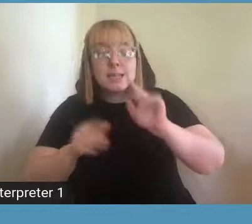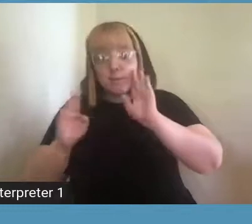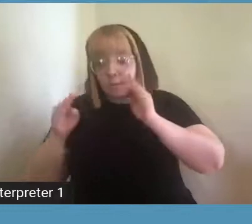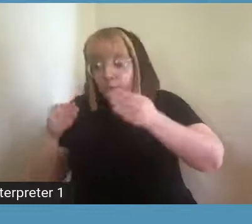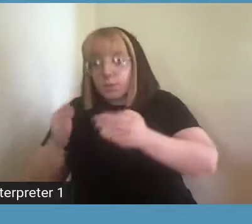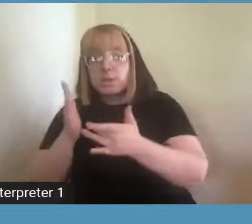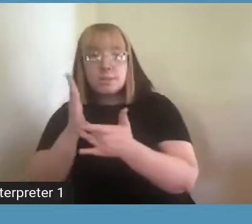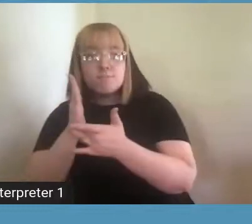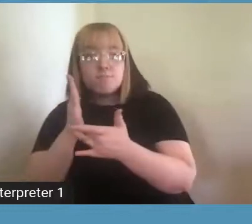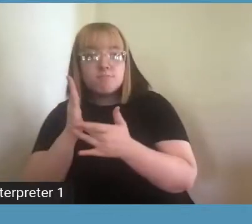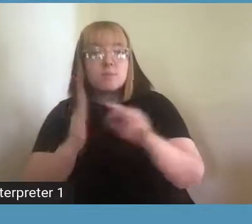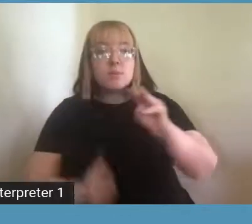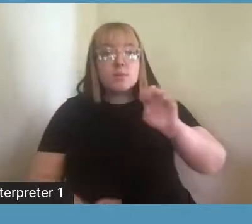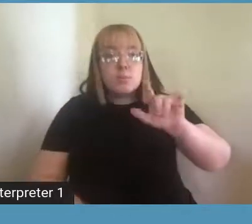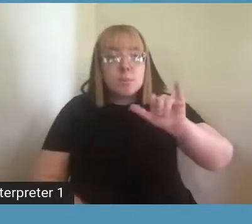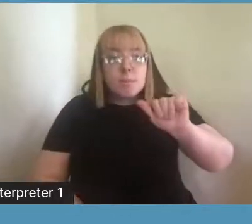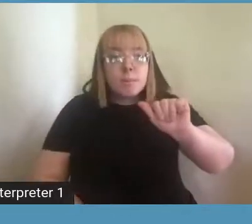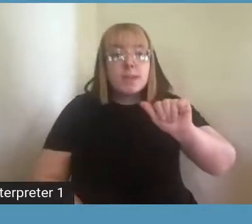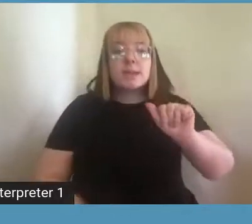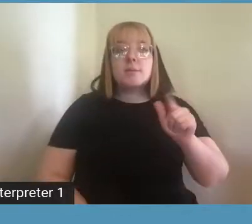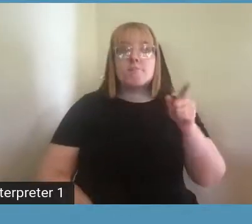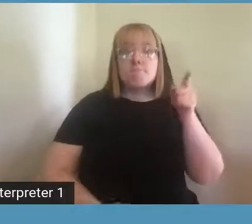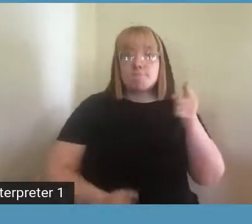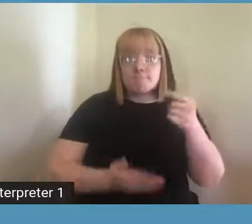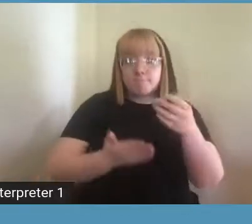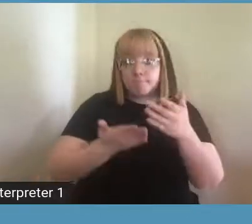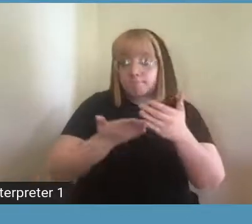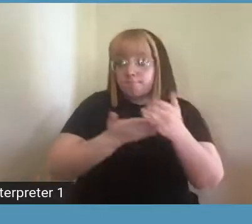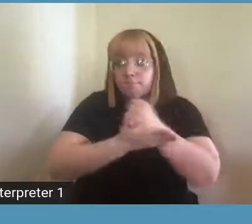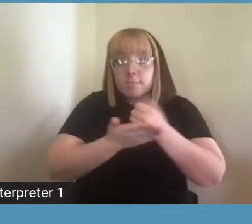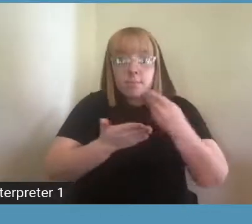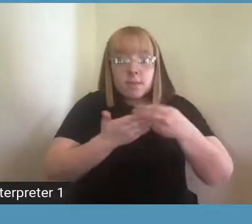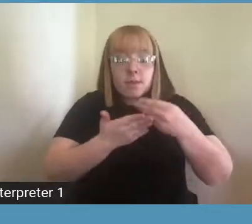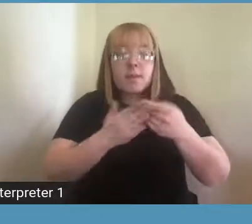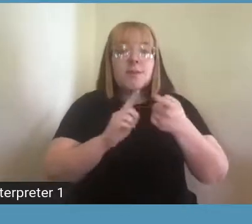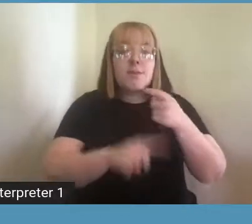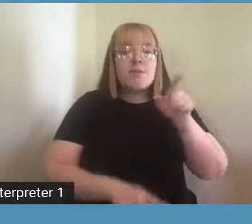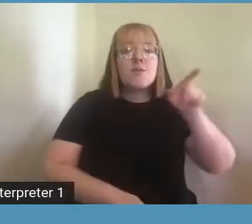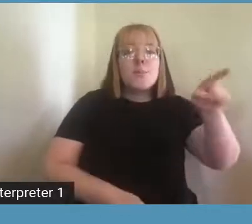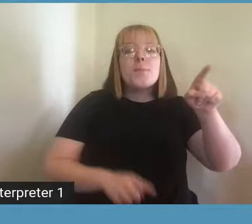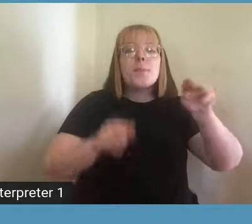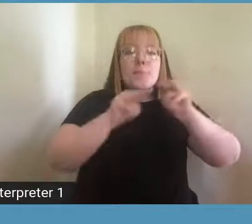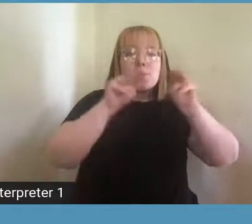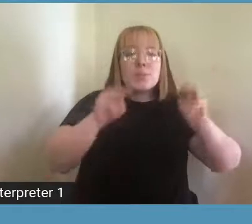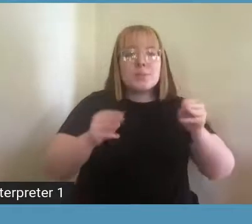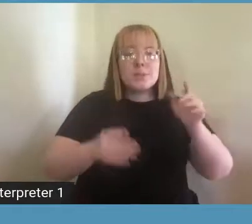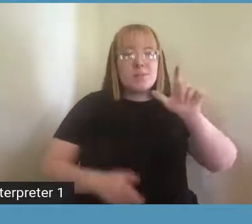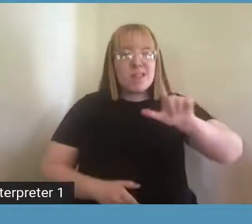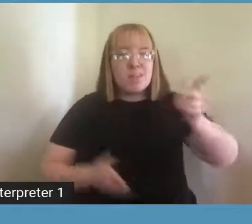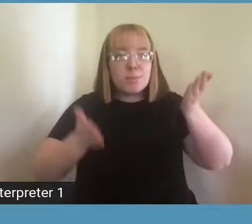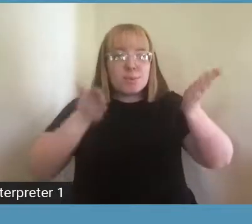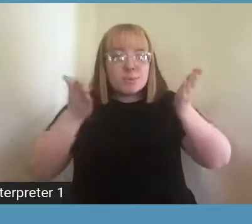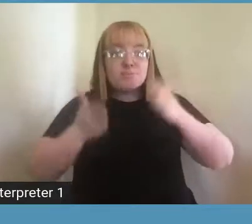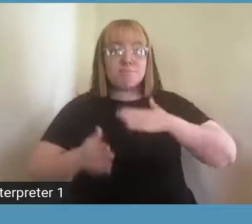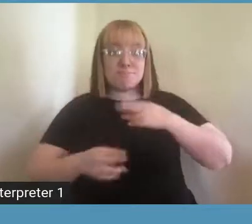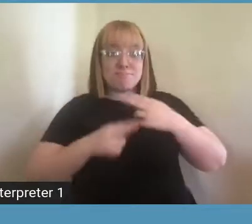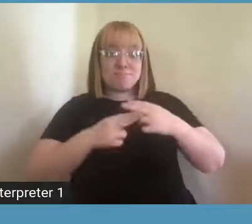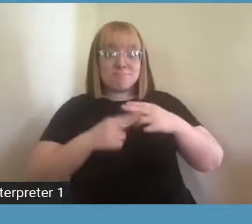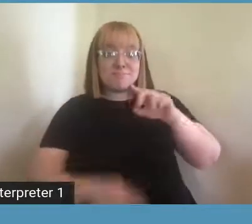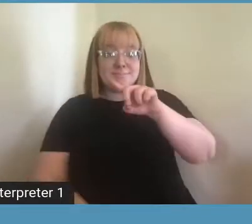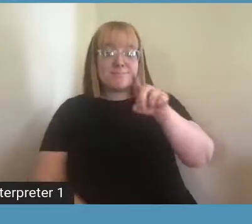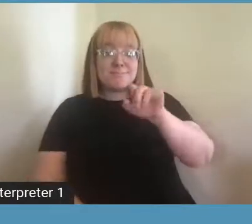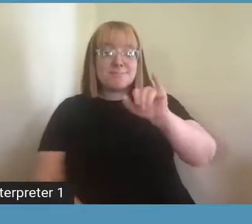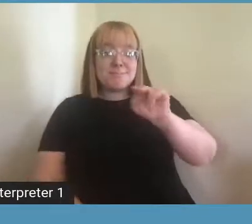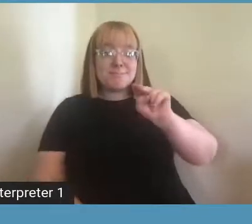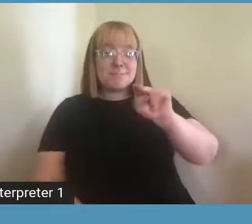topics is made possible by funding from the Institute of Museum and Library Services. My name is Zinnia Willits, and I am